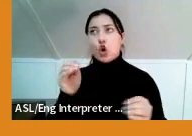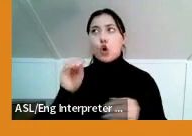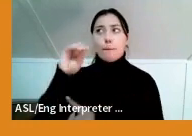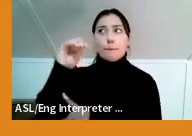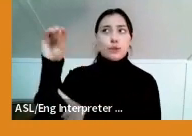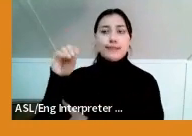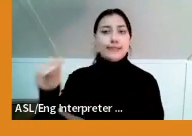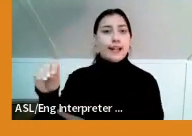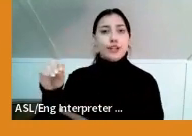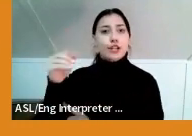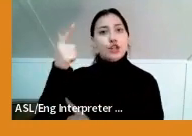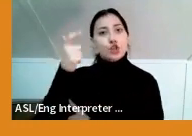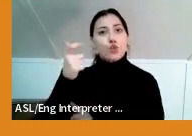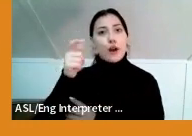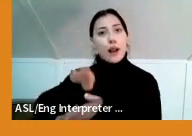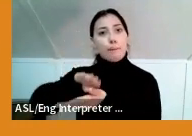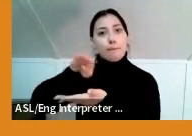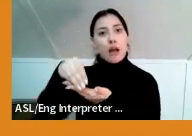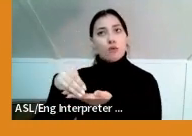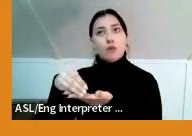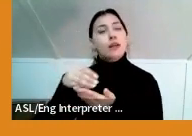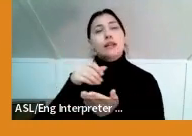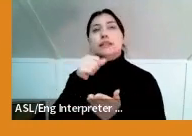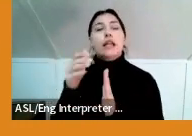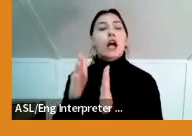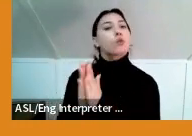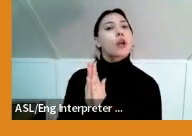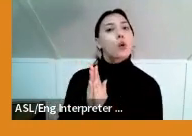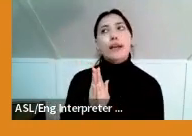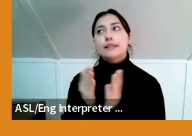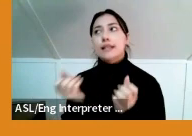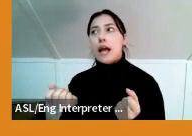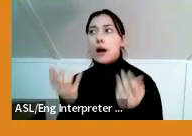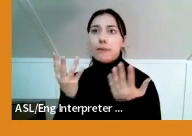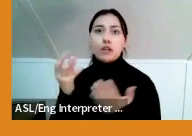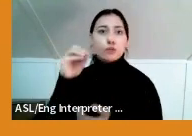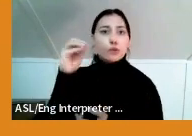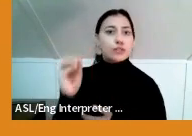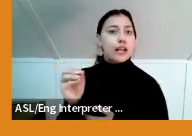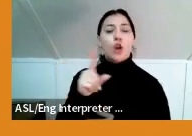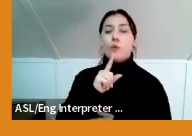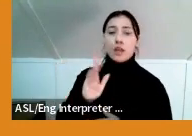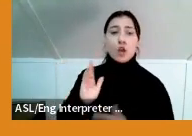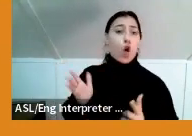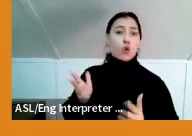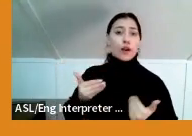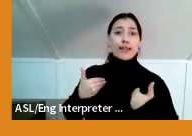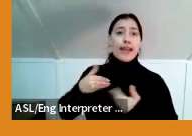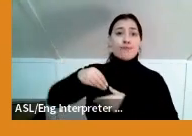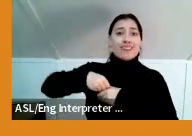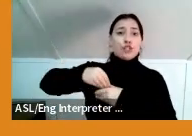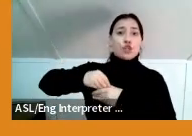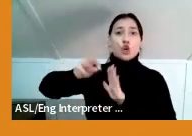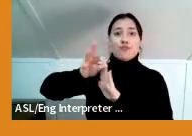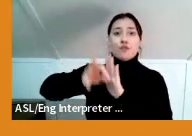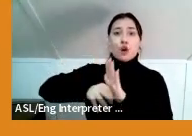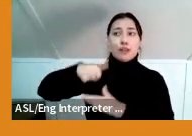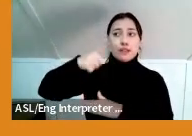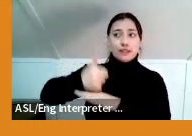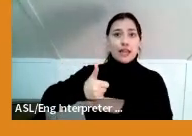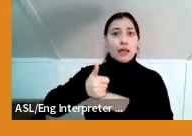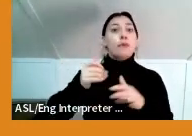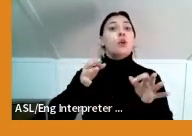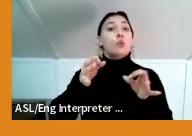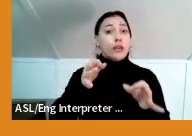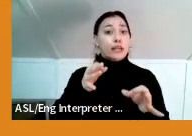percentage of grant amount. Like if you, there's no request for a grant. It's all determined by a formula that we have detailed. And that's also detailed in our